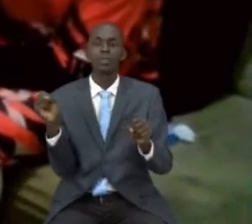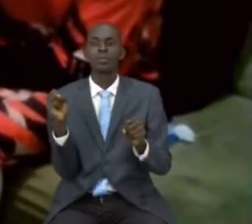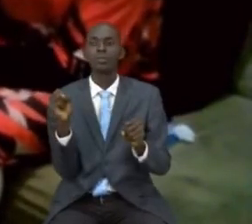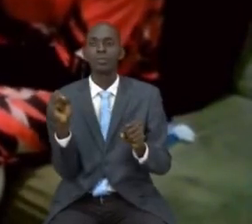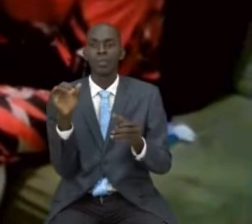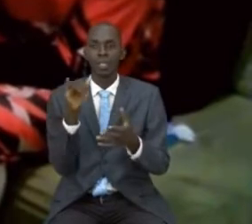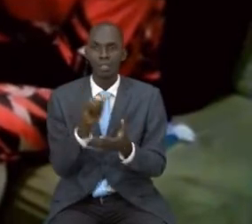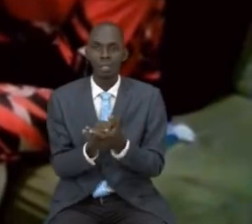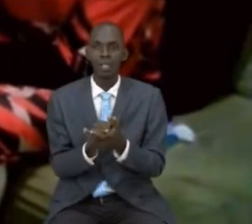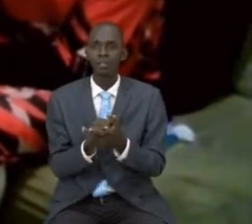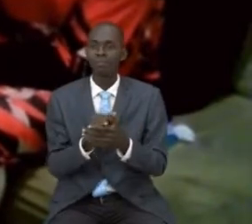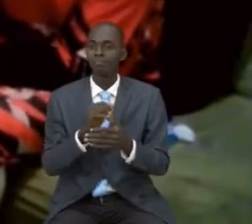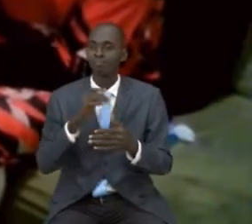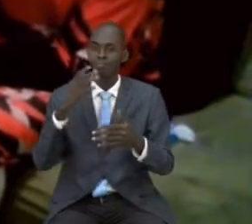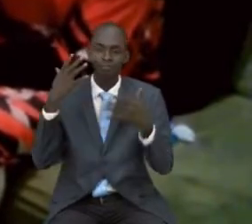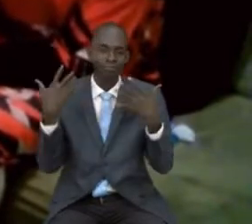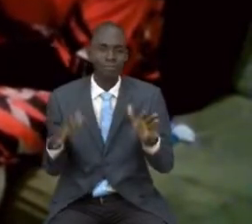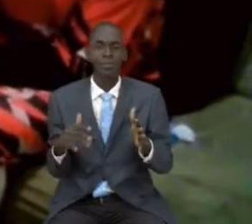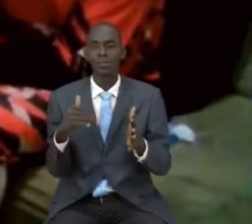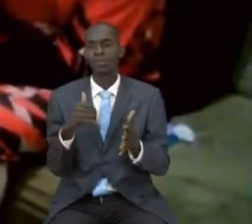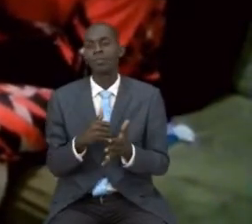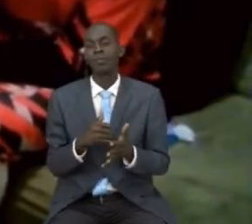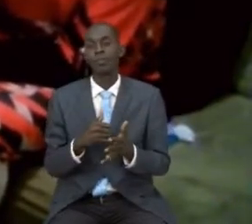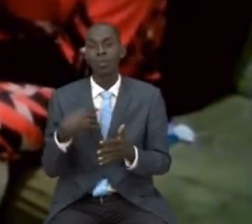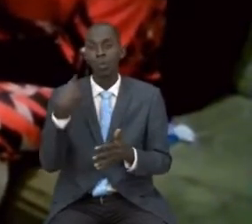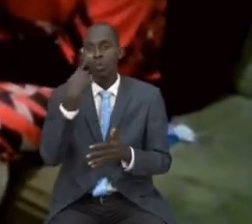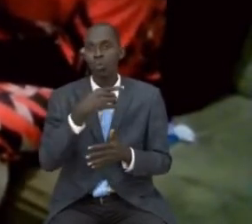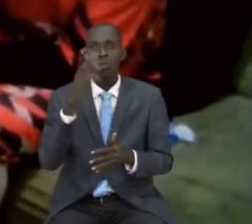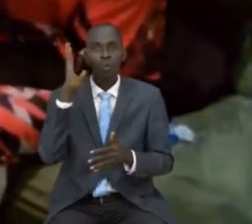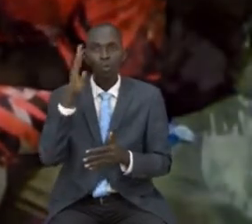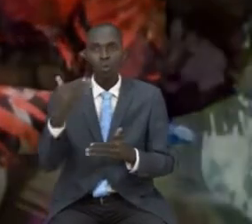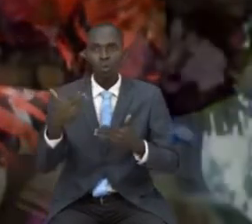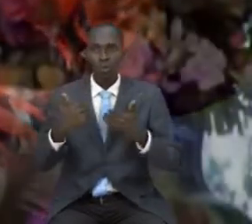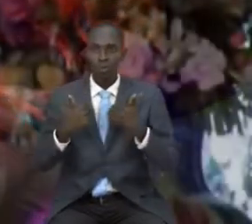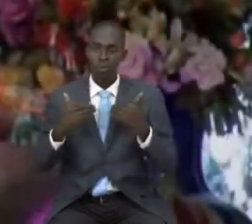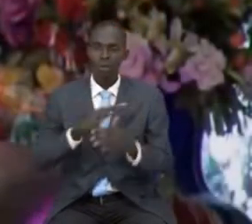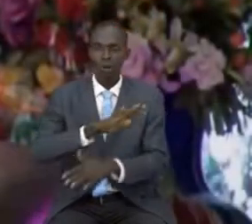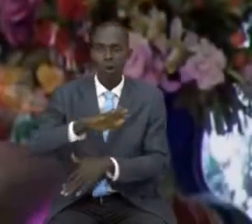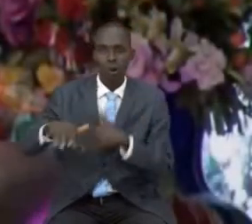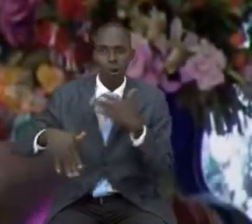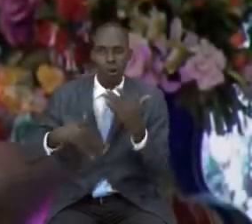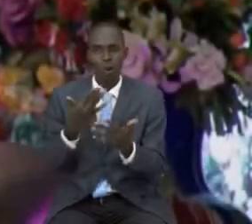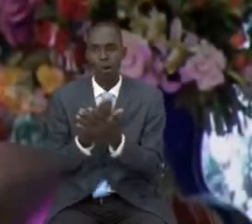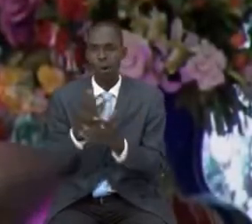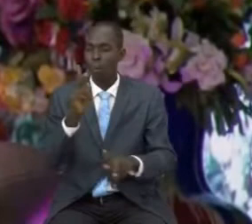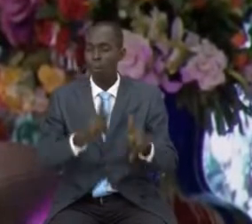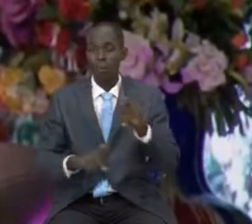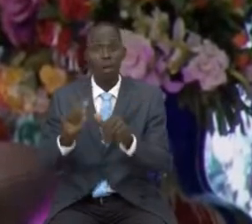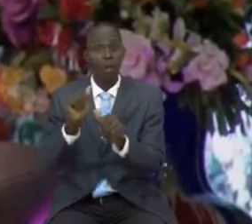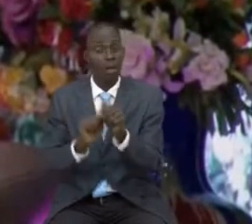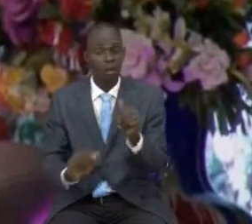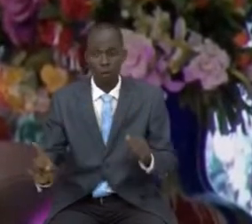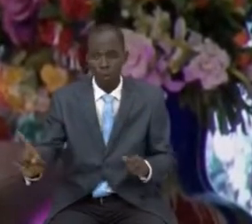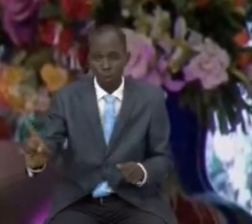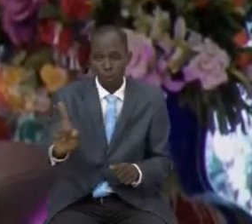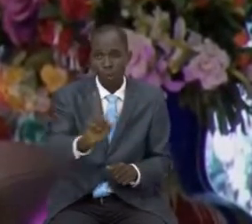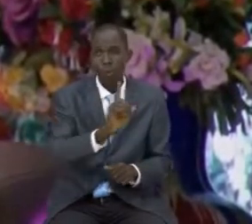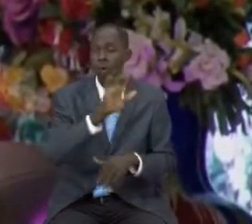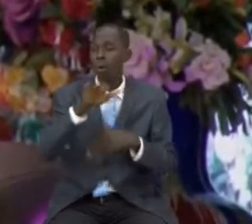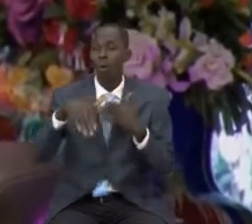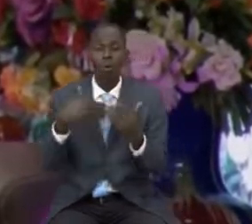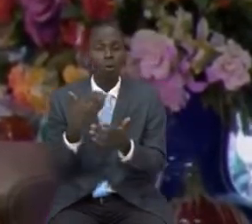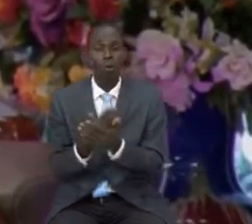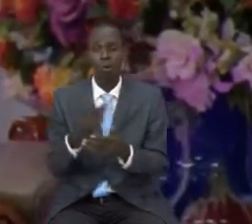That finalizes it. Who will have all men, everyone, all his